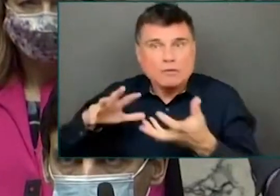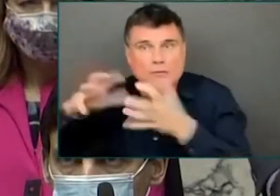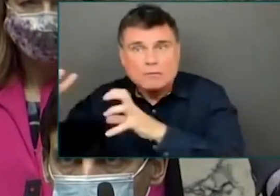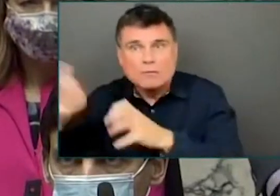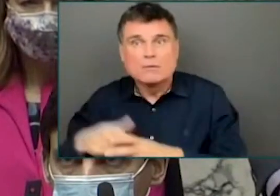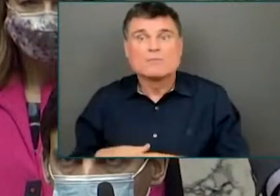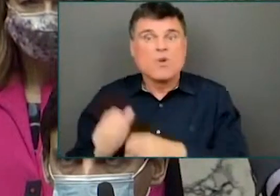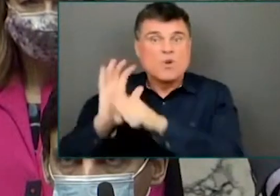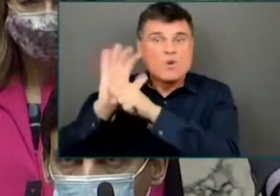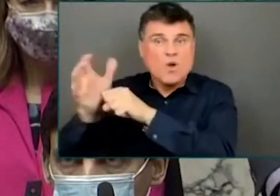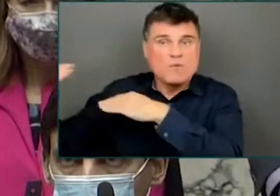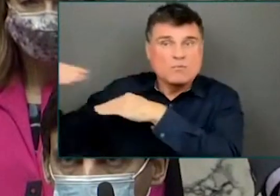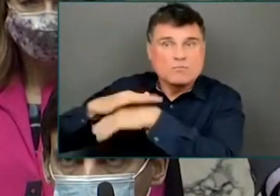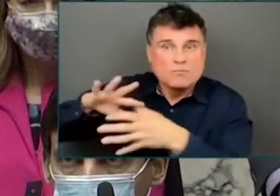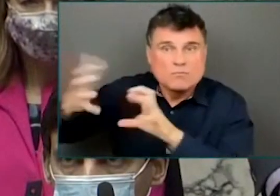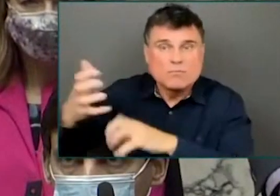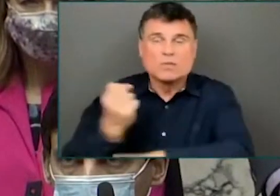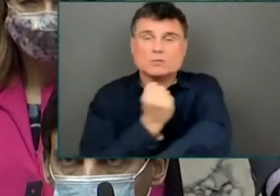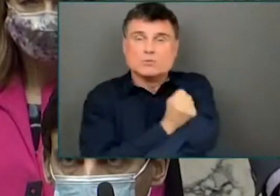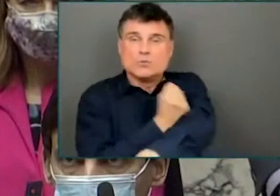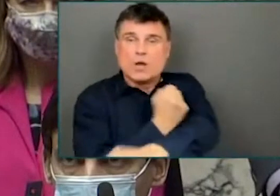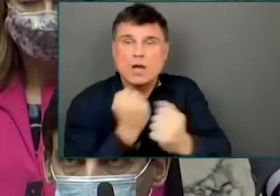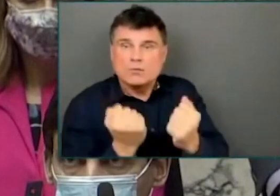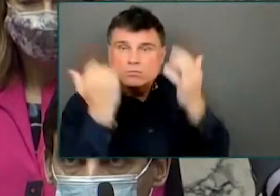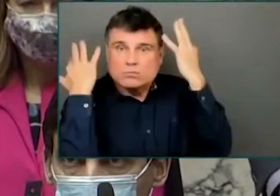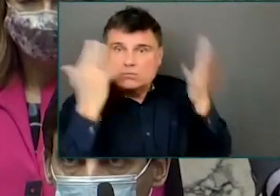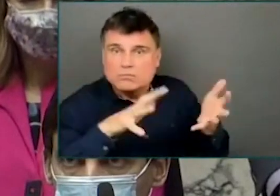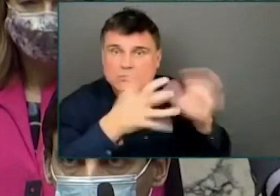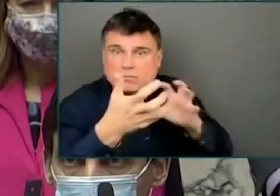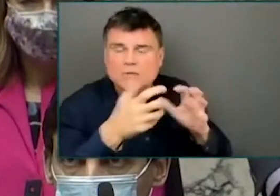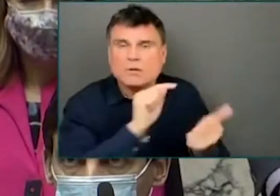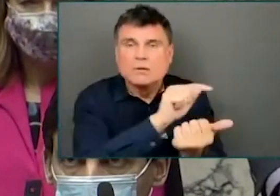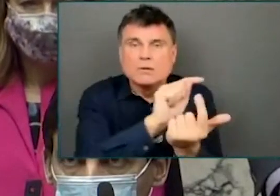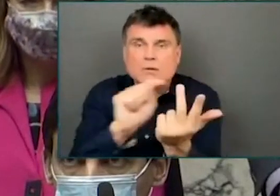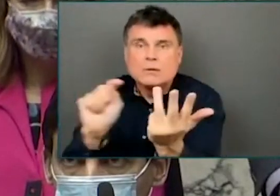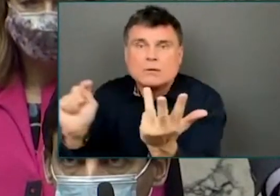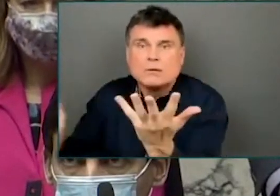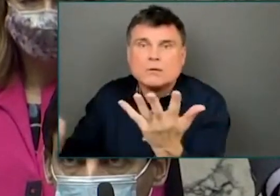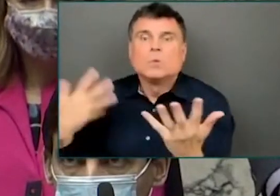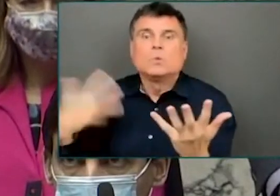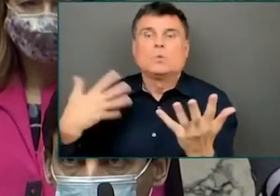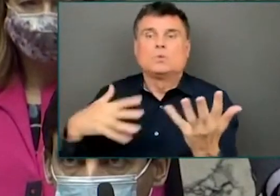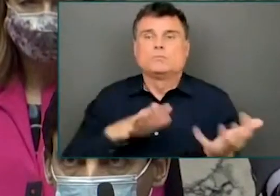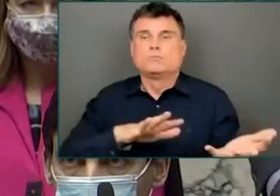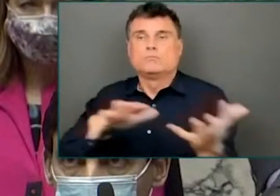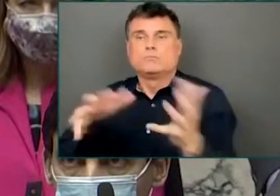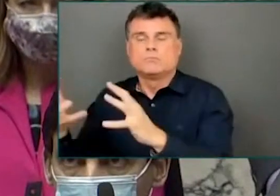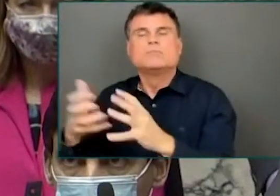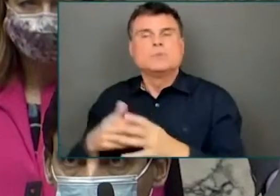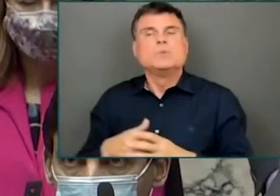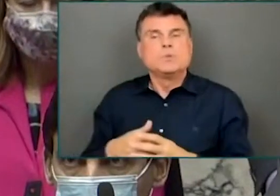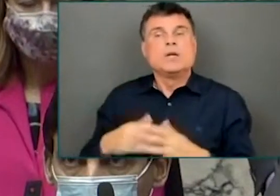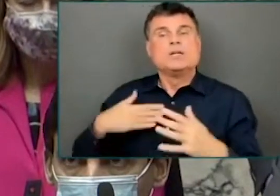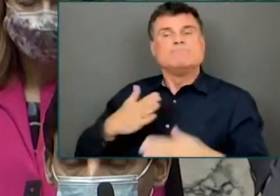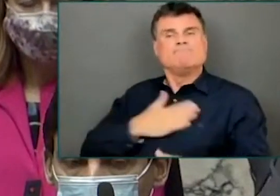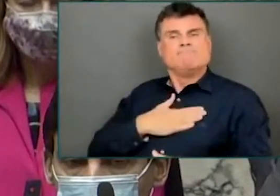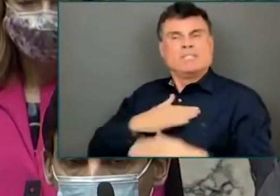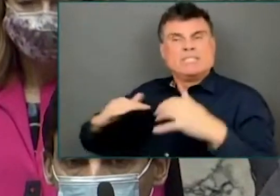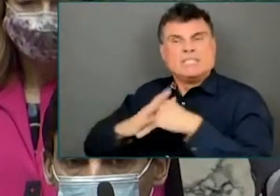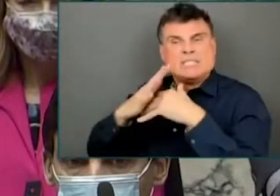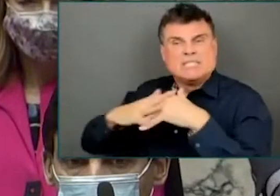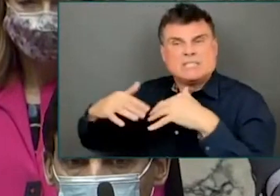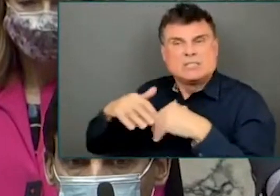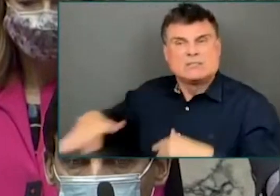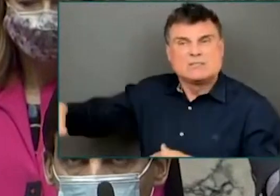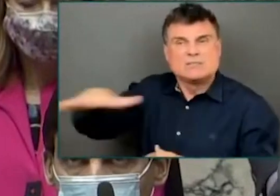We reckon with the grief that Indigenous communities have known for so long, that children were taken away from their families,